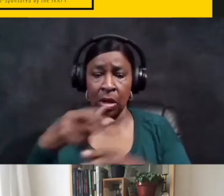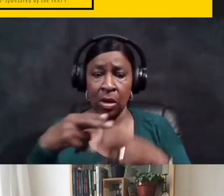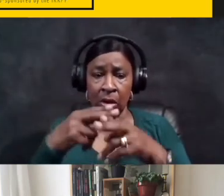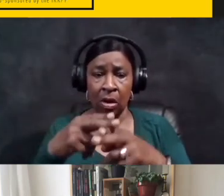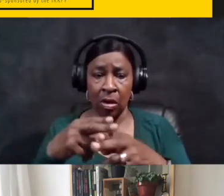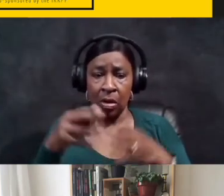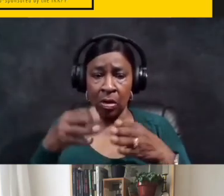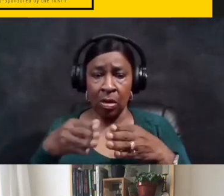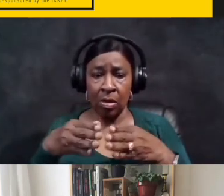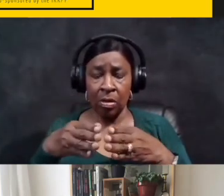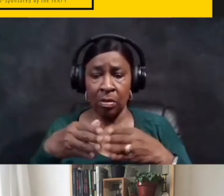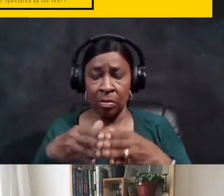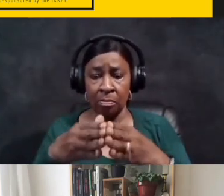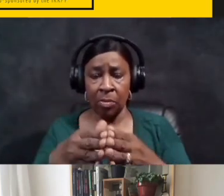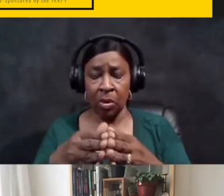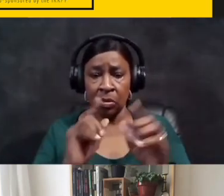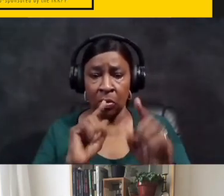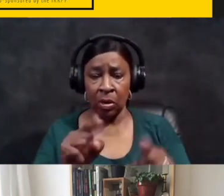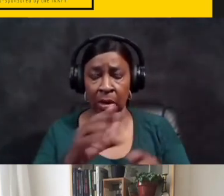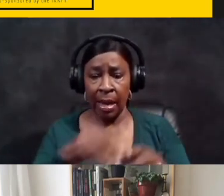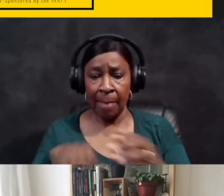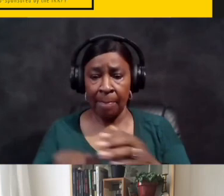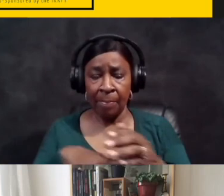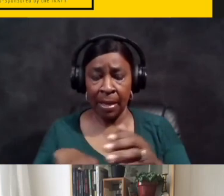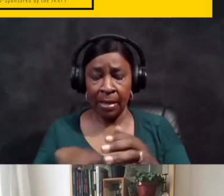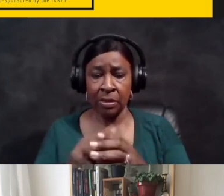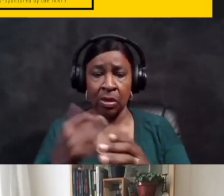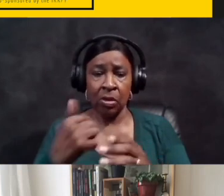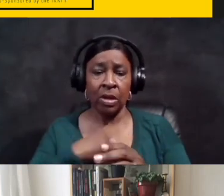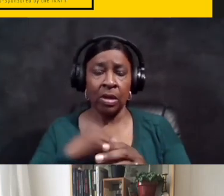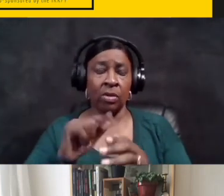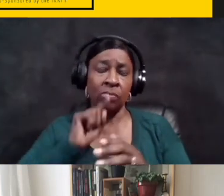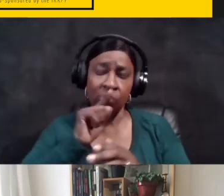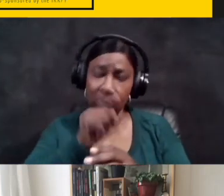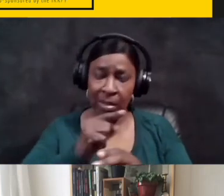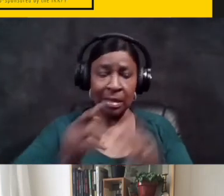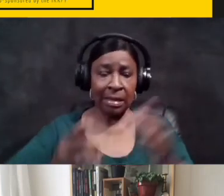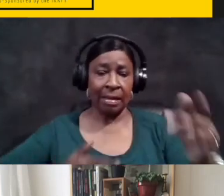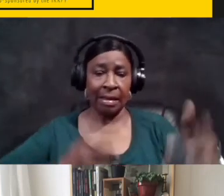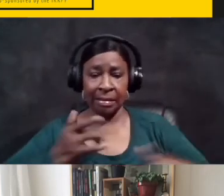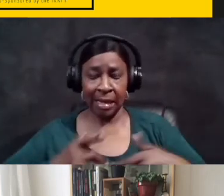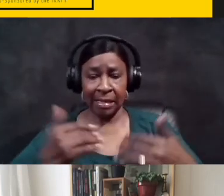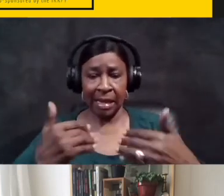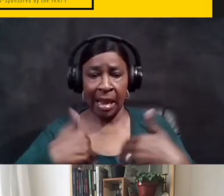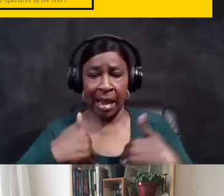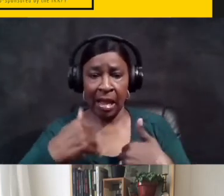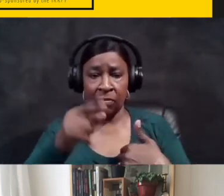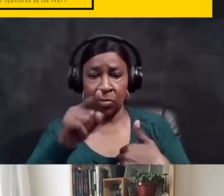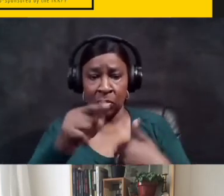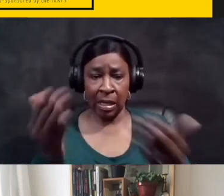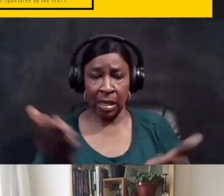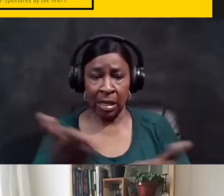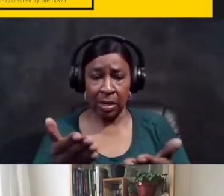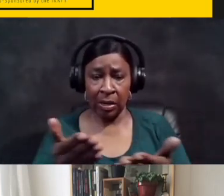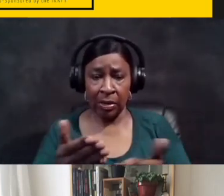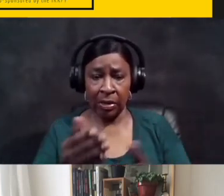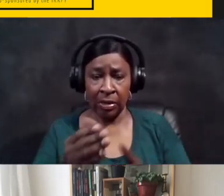Borders, and Bases. So we're super excited to have you here, Jenna.